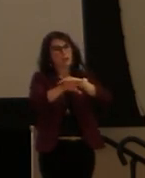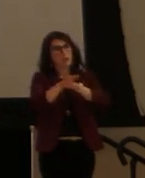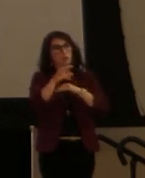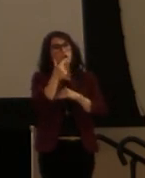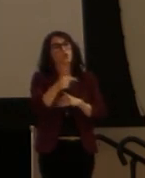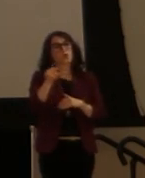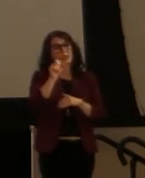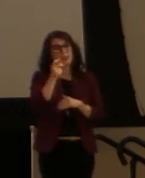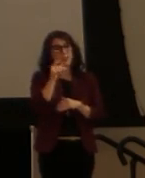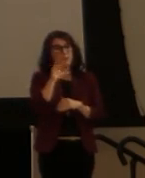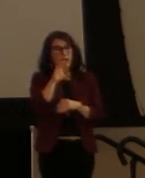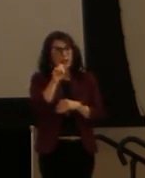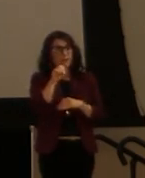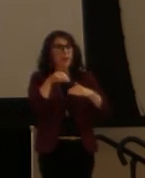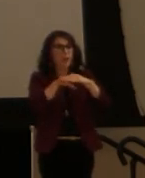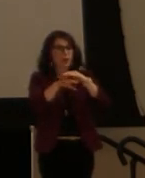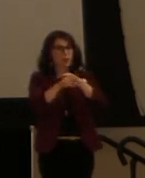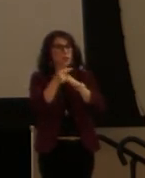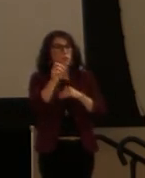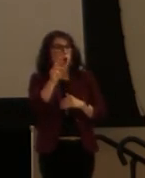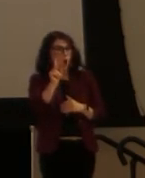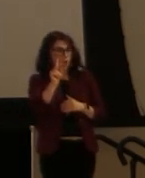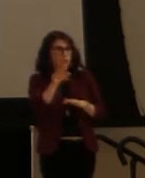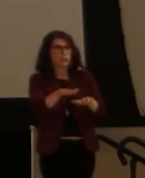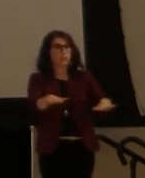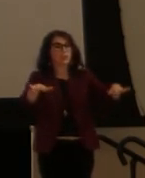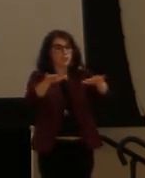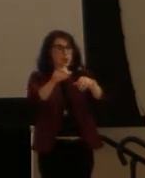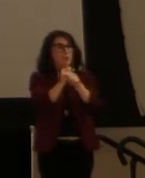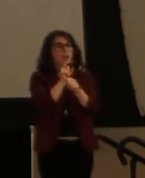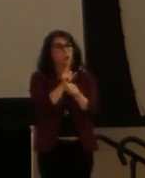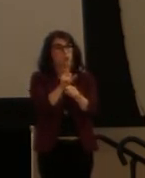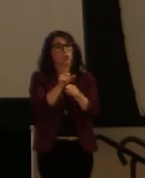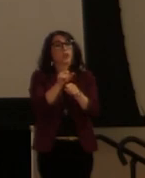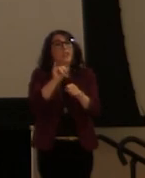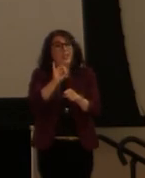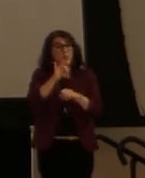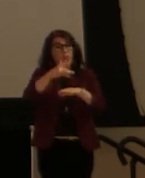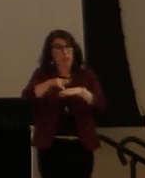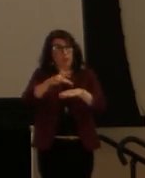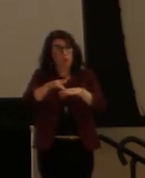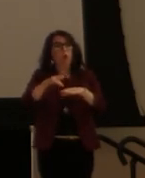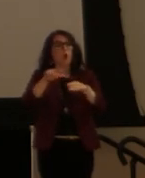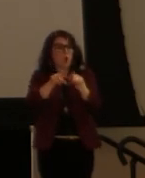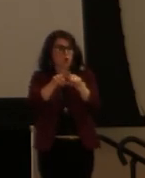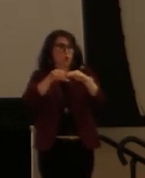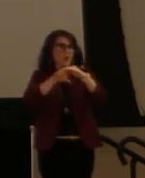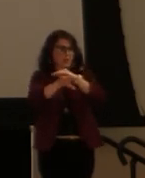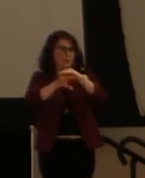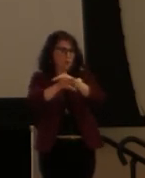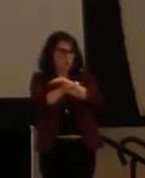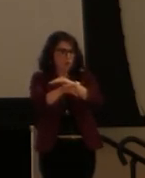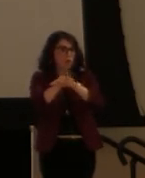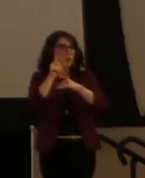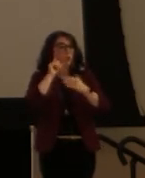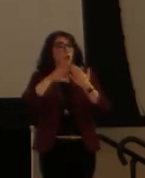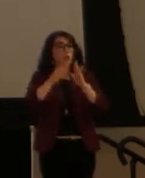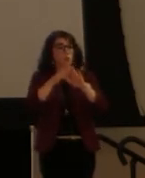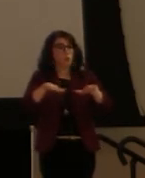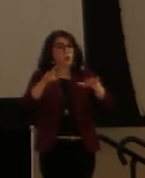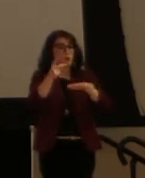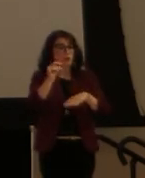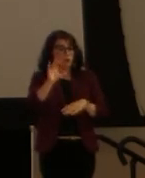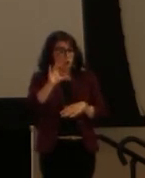and parks, ensuring that those parks and green spaces, when available, are accessible to communities of